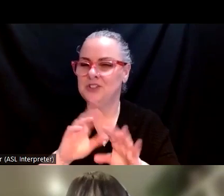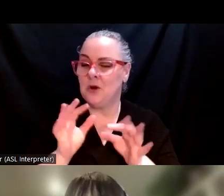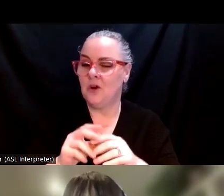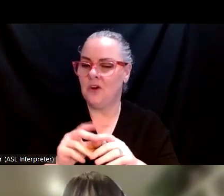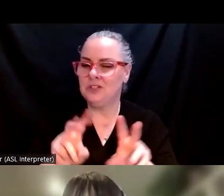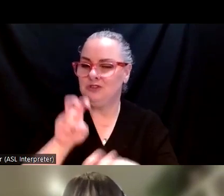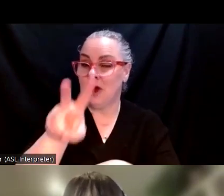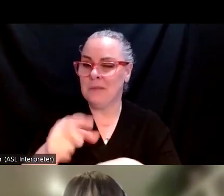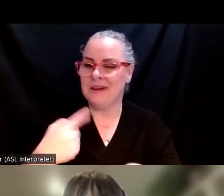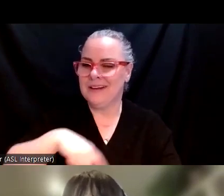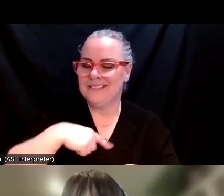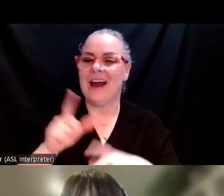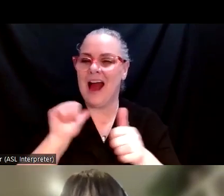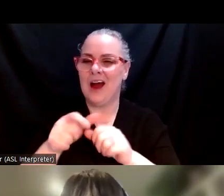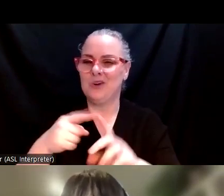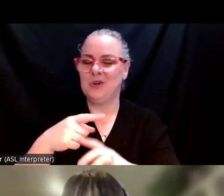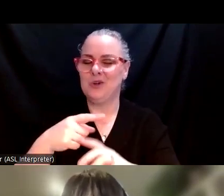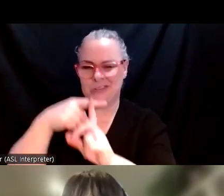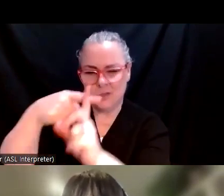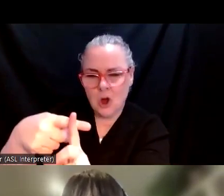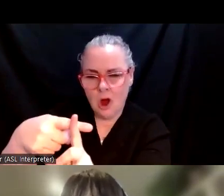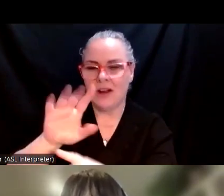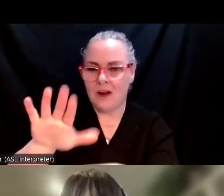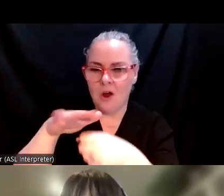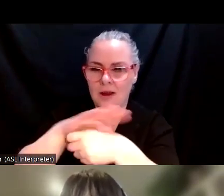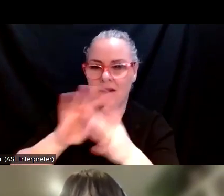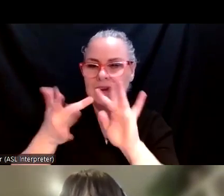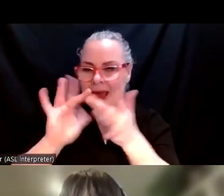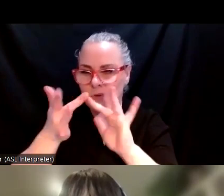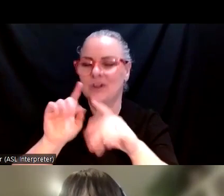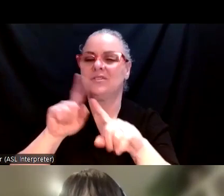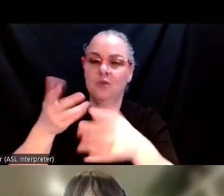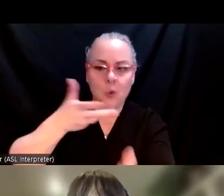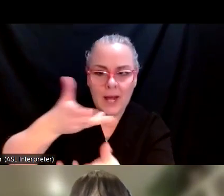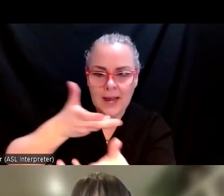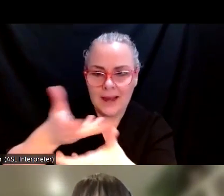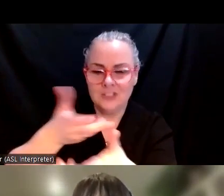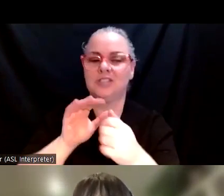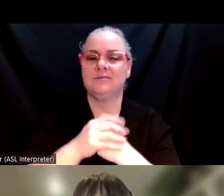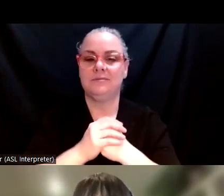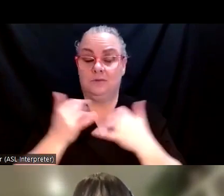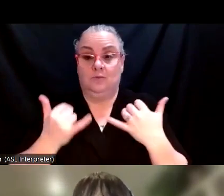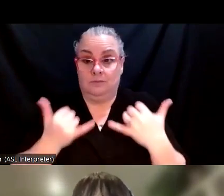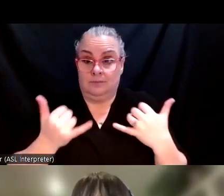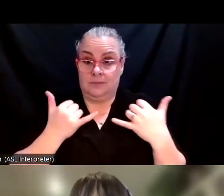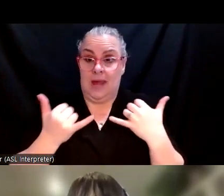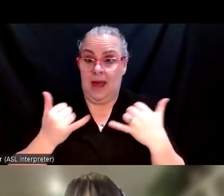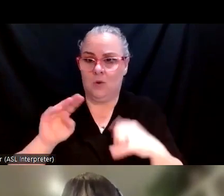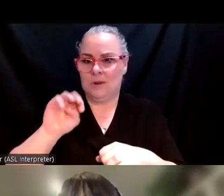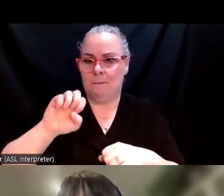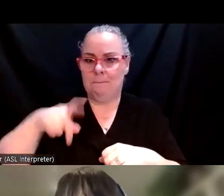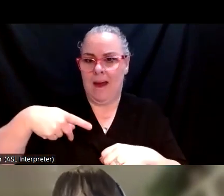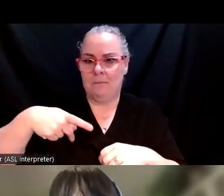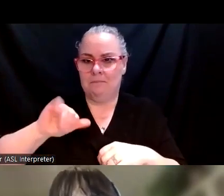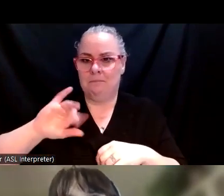thinking about how to target through our networks and through engaging. And I think the stage that we're at right now is in the mapping process.